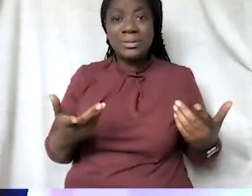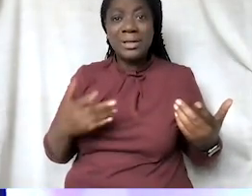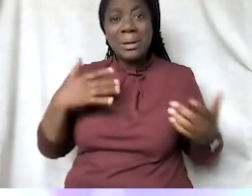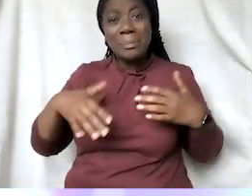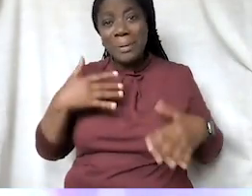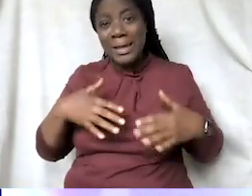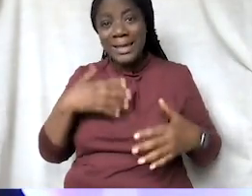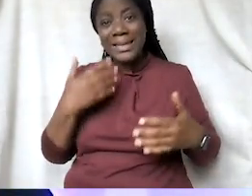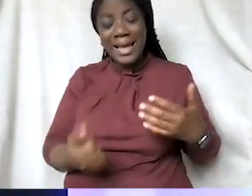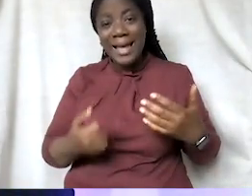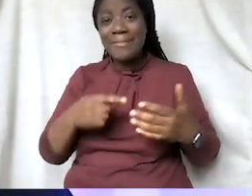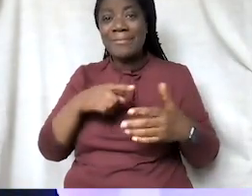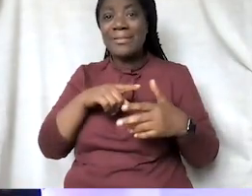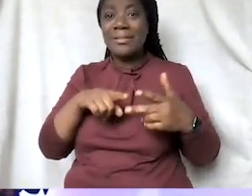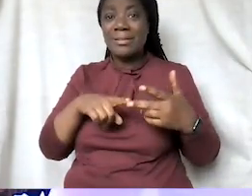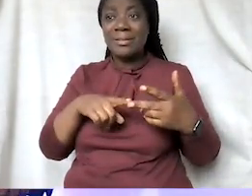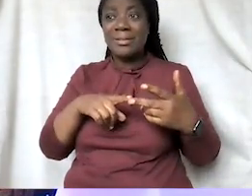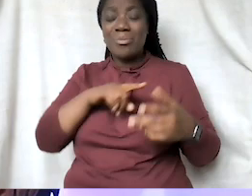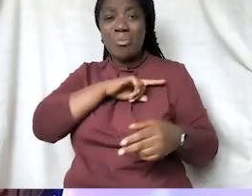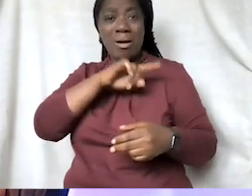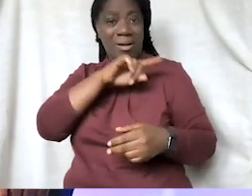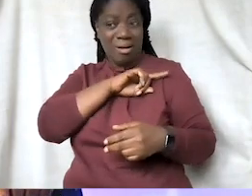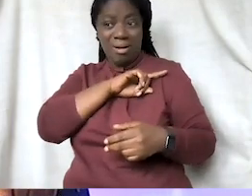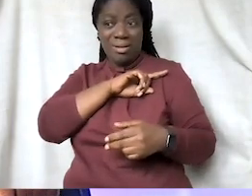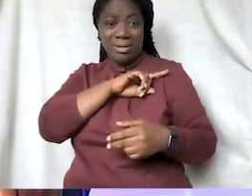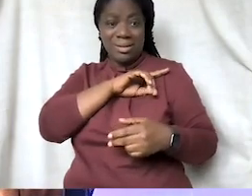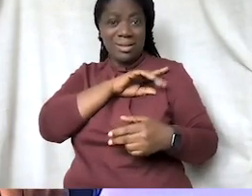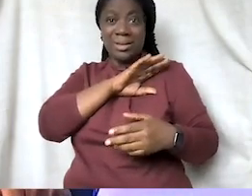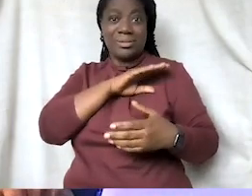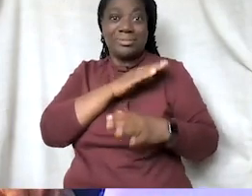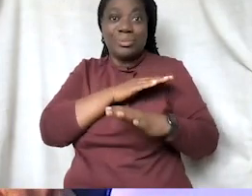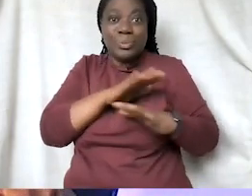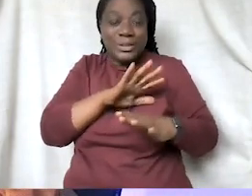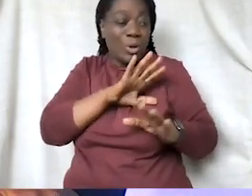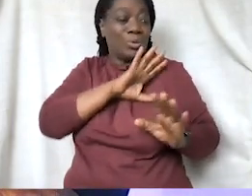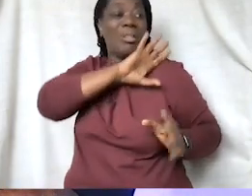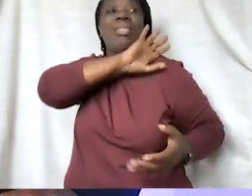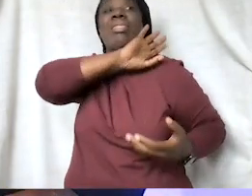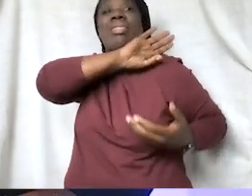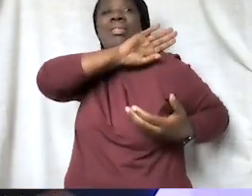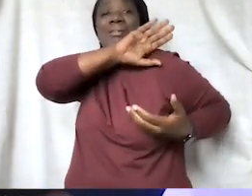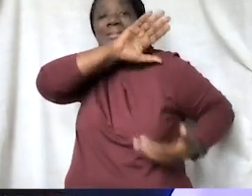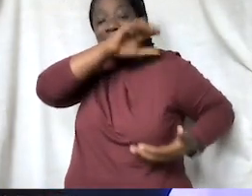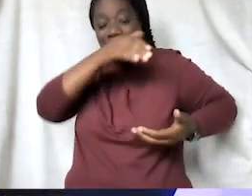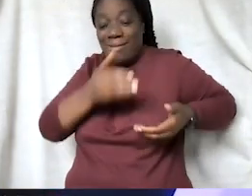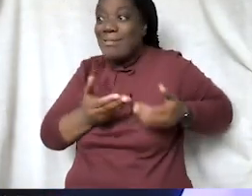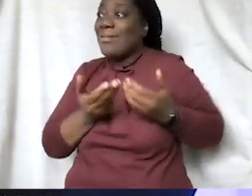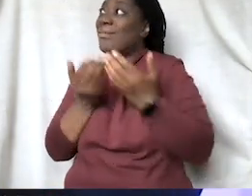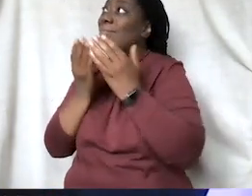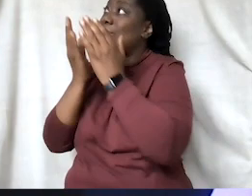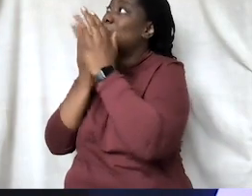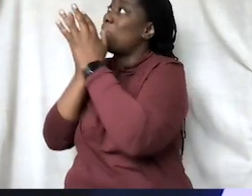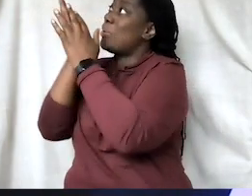pain we bear. All because we do not carry everything to God in prayer. Tonight, oh